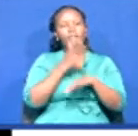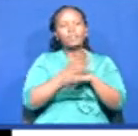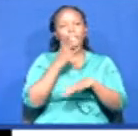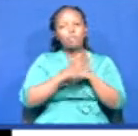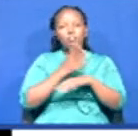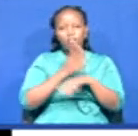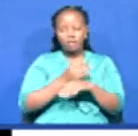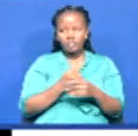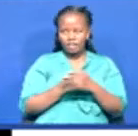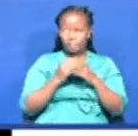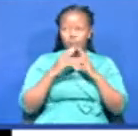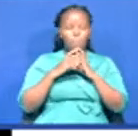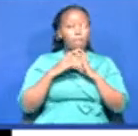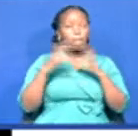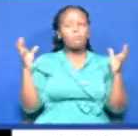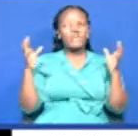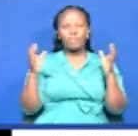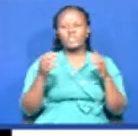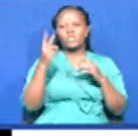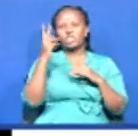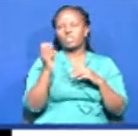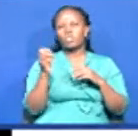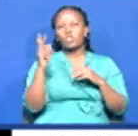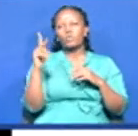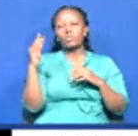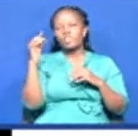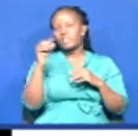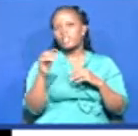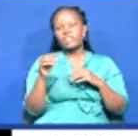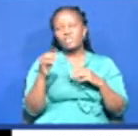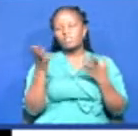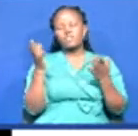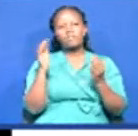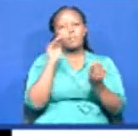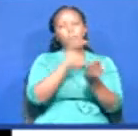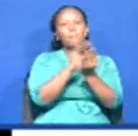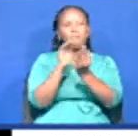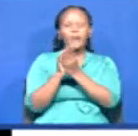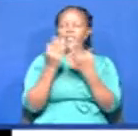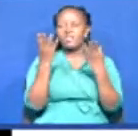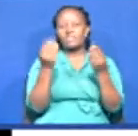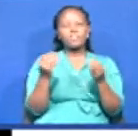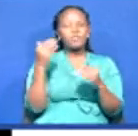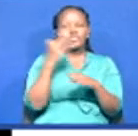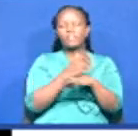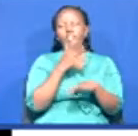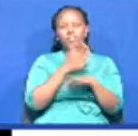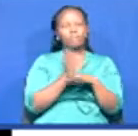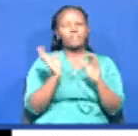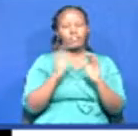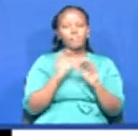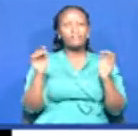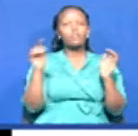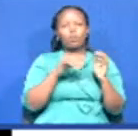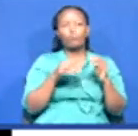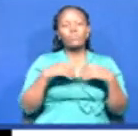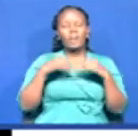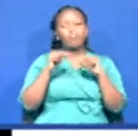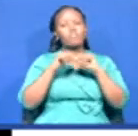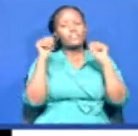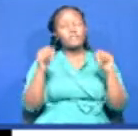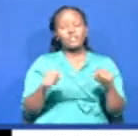ones, 20 kilogram packages, are not easily counterfeited. So we already have a system that is being